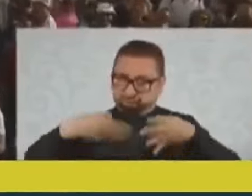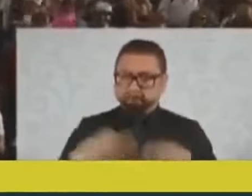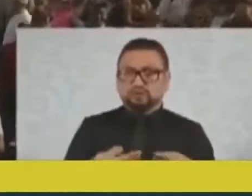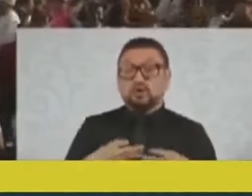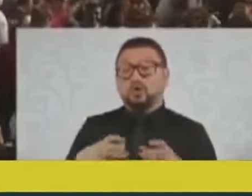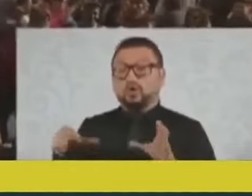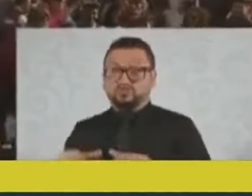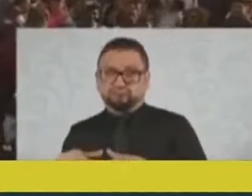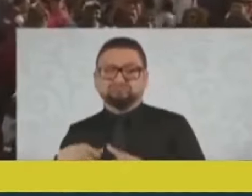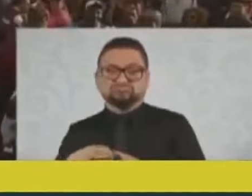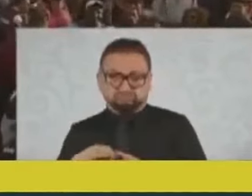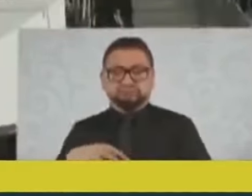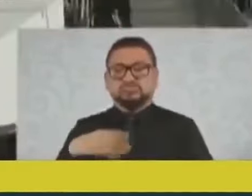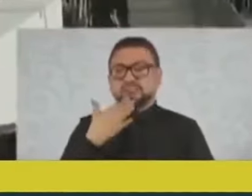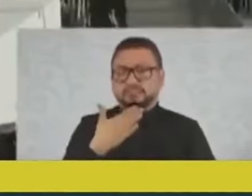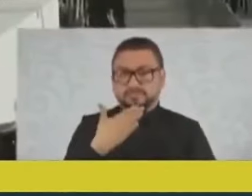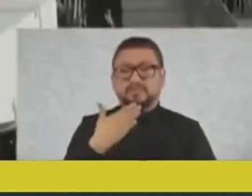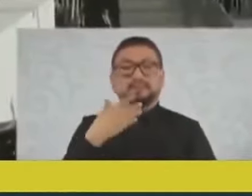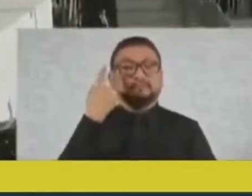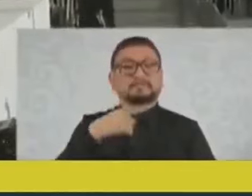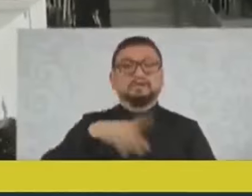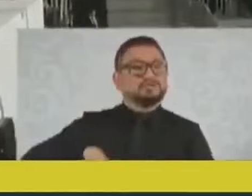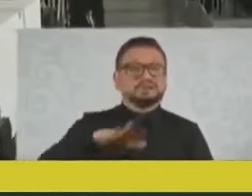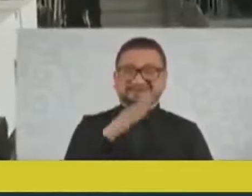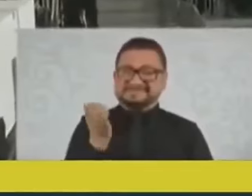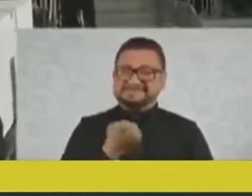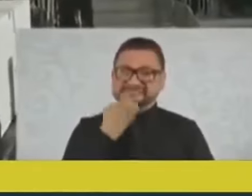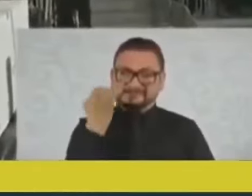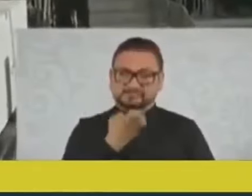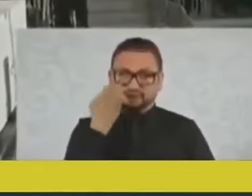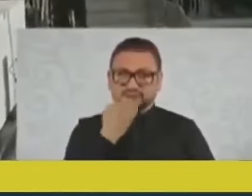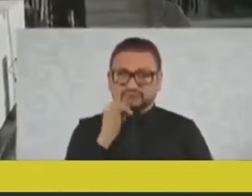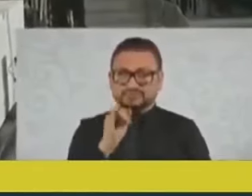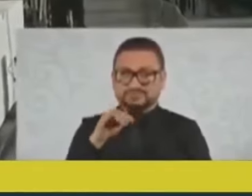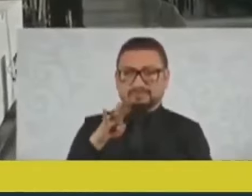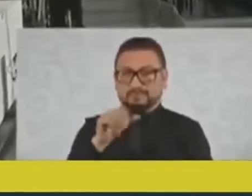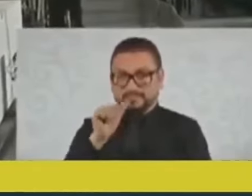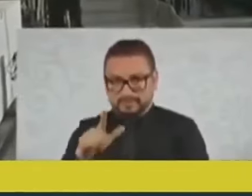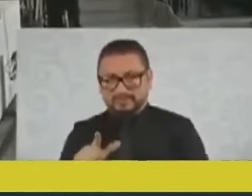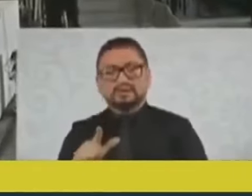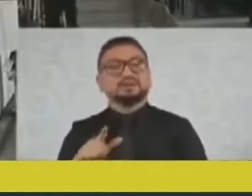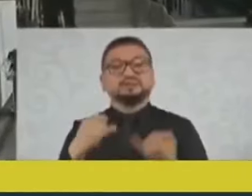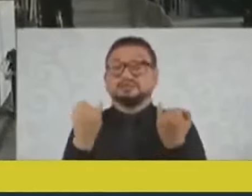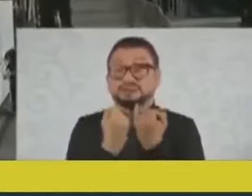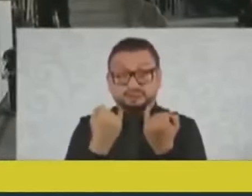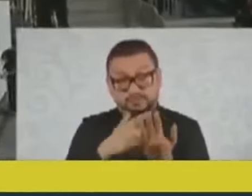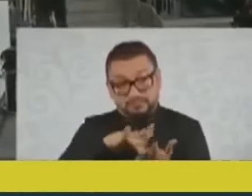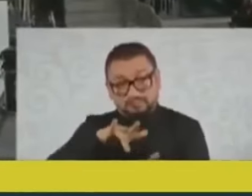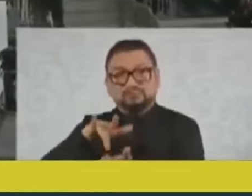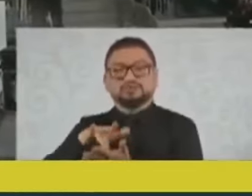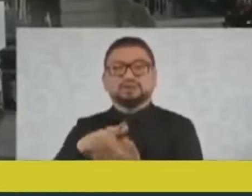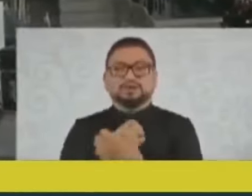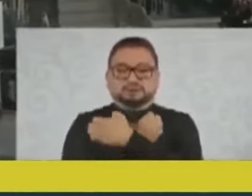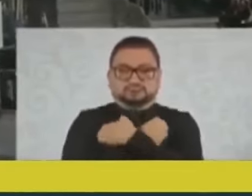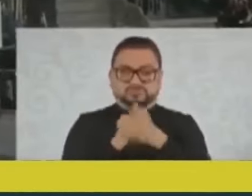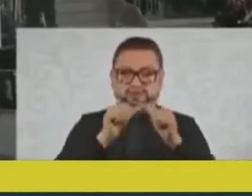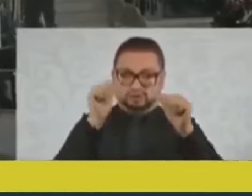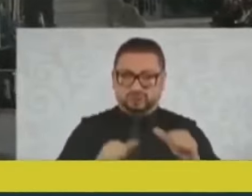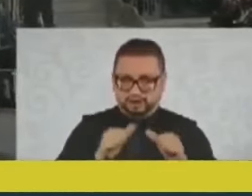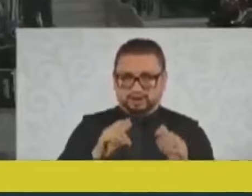arts creation, formal and in the communities, to consolidate schools of Inval and